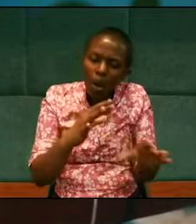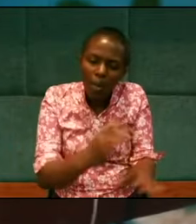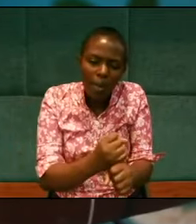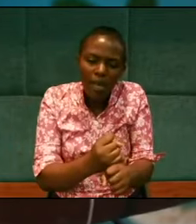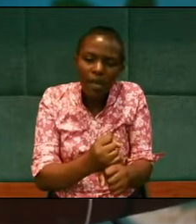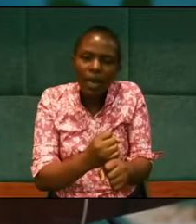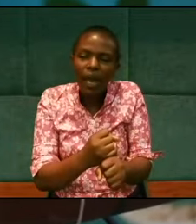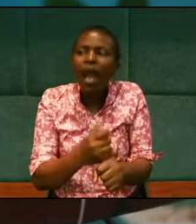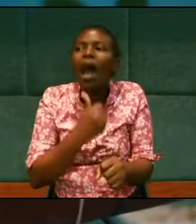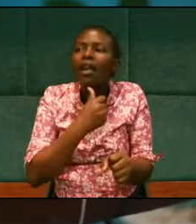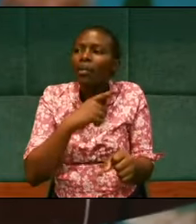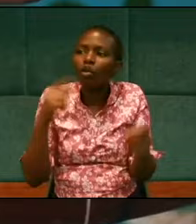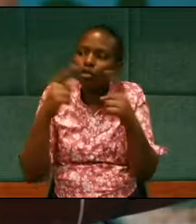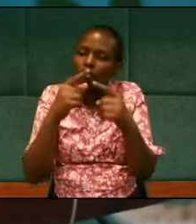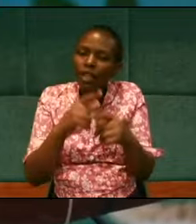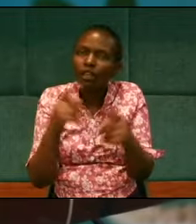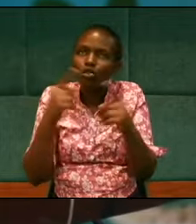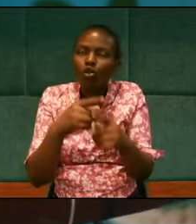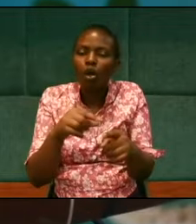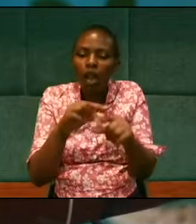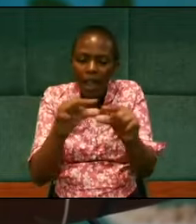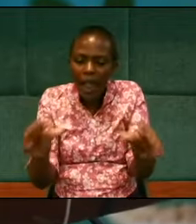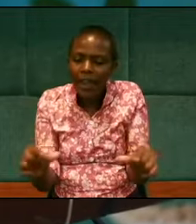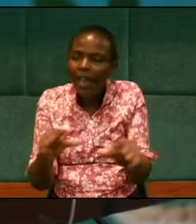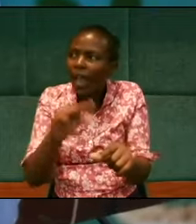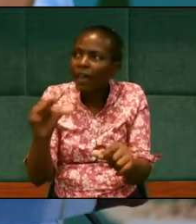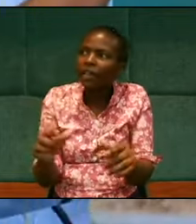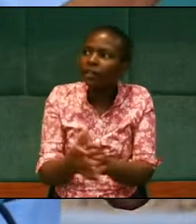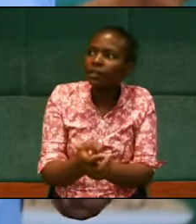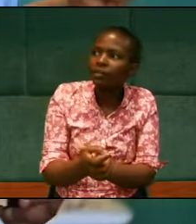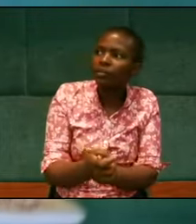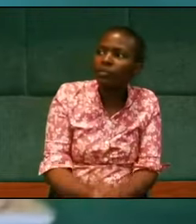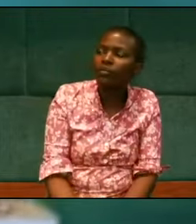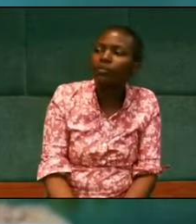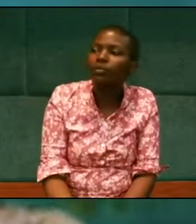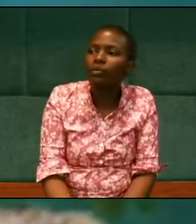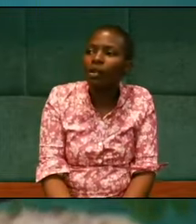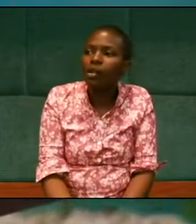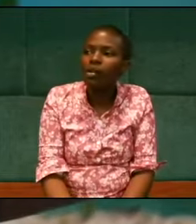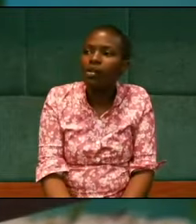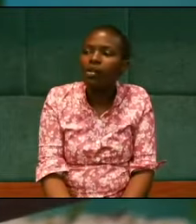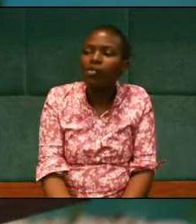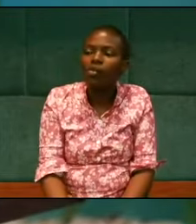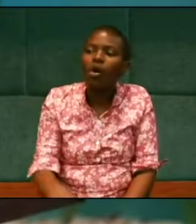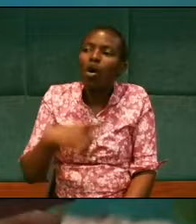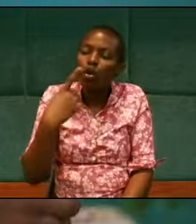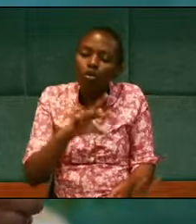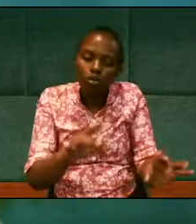garden? No, look at the text. Who placed, pay attention to details. Who placed Adam in the